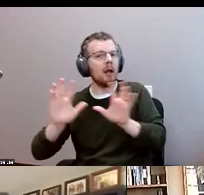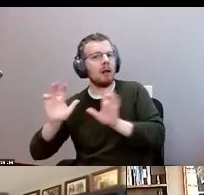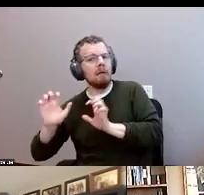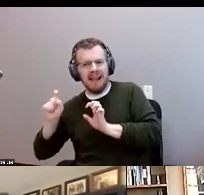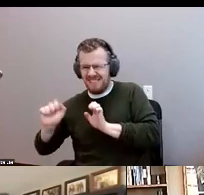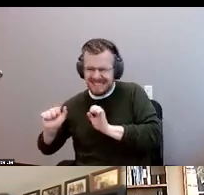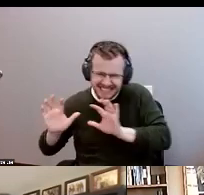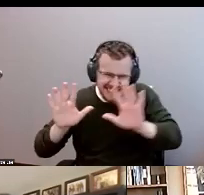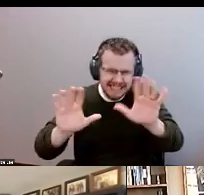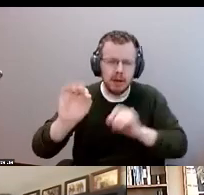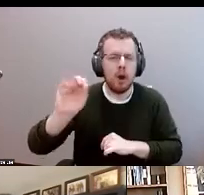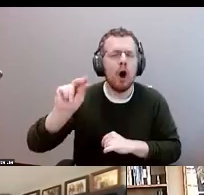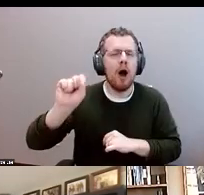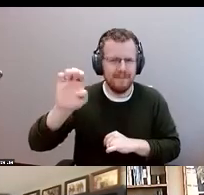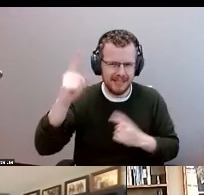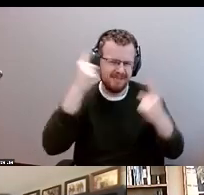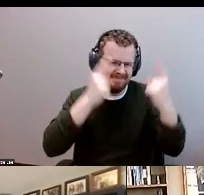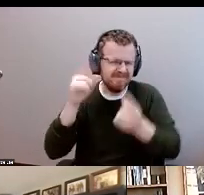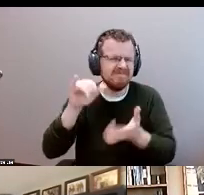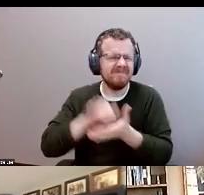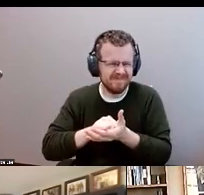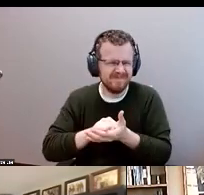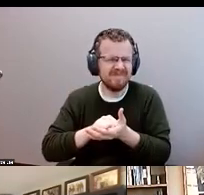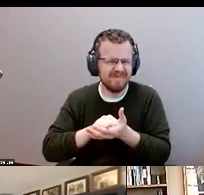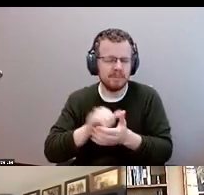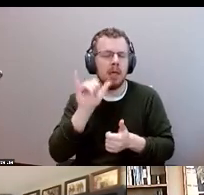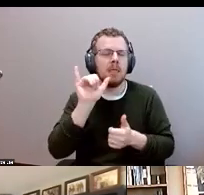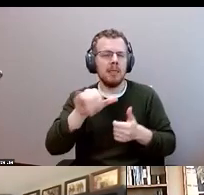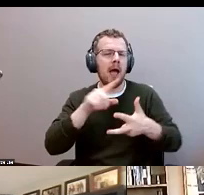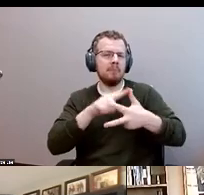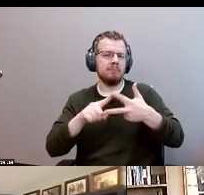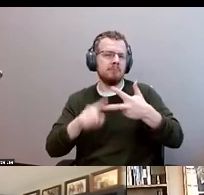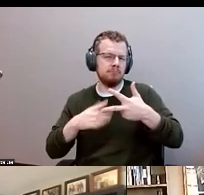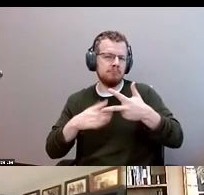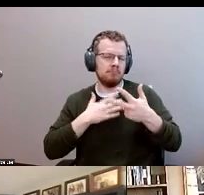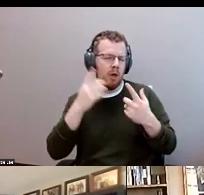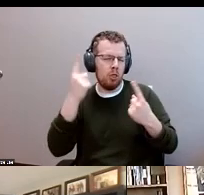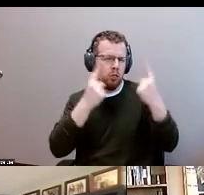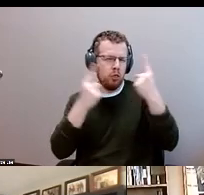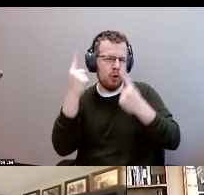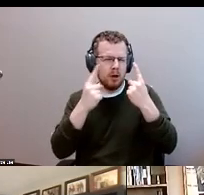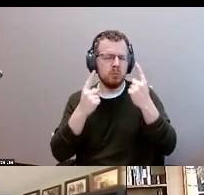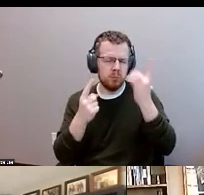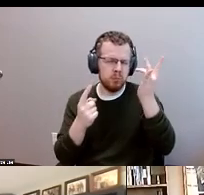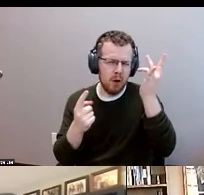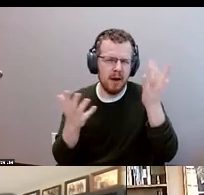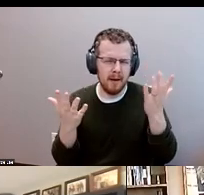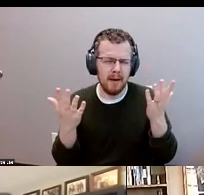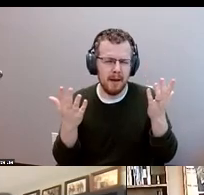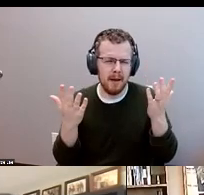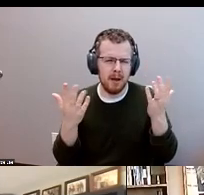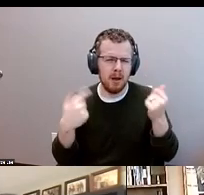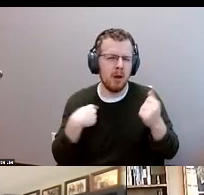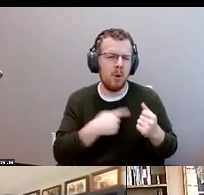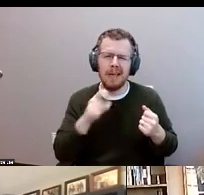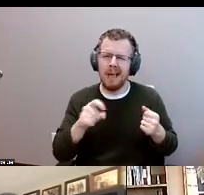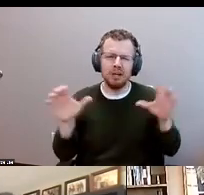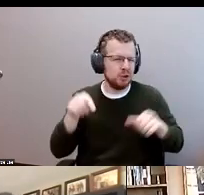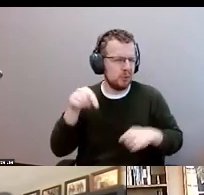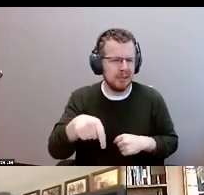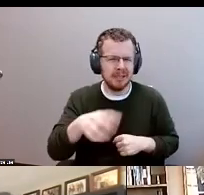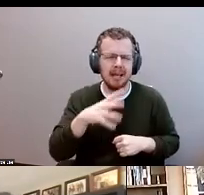play offense and think of that. So those are just some of my initial thoughts about why we have to do this